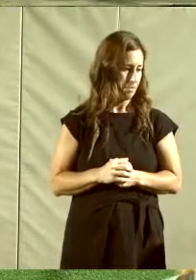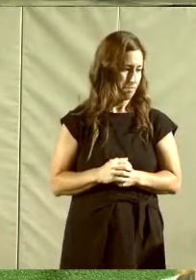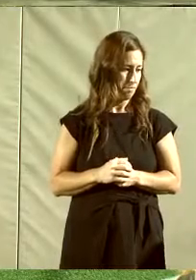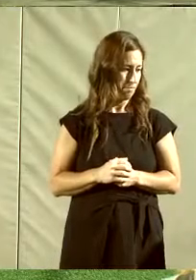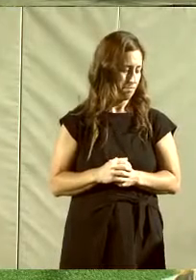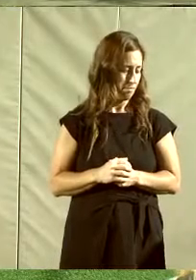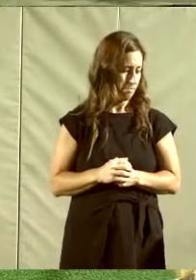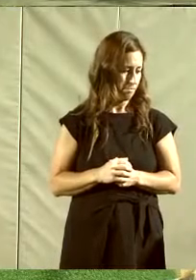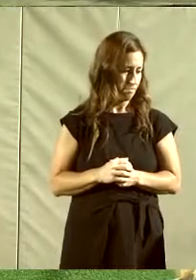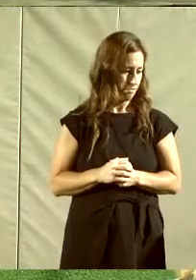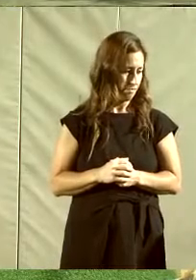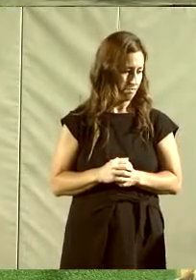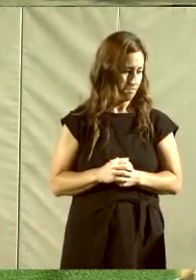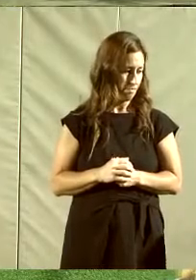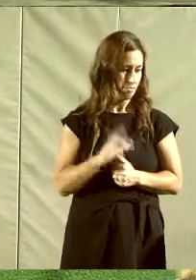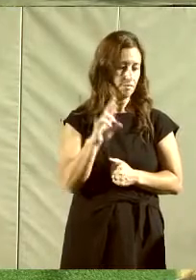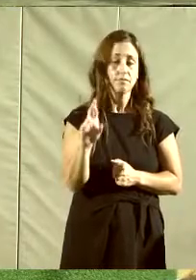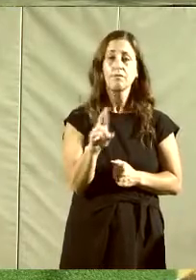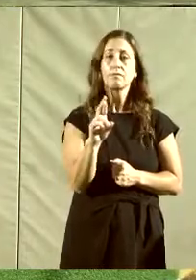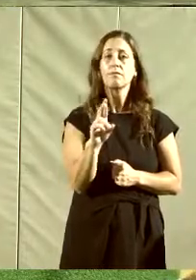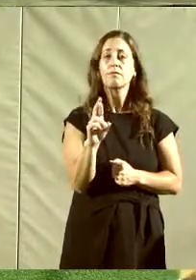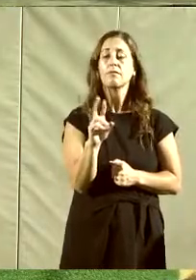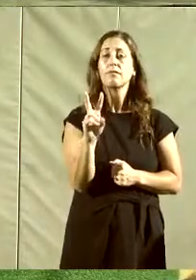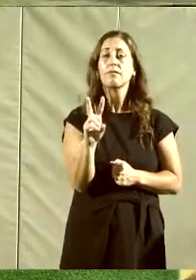Ruben Villegas.